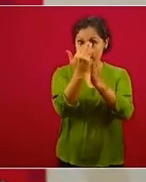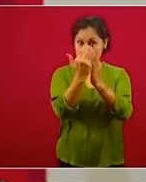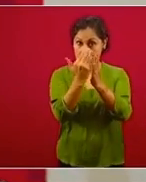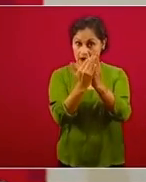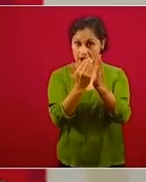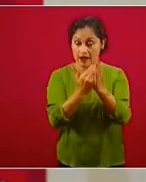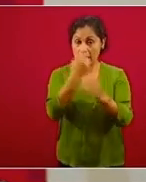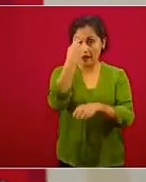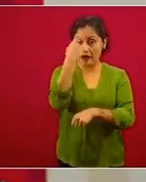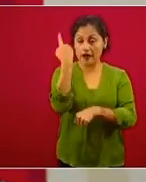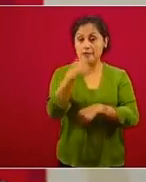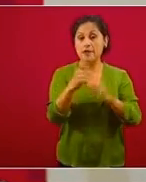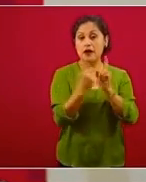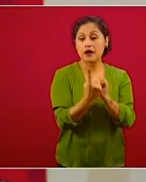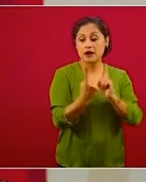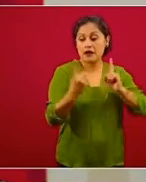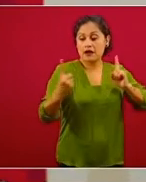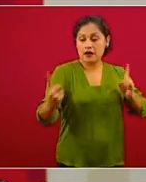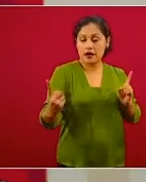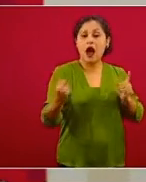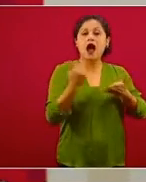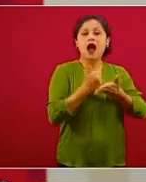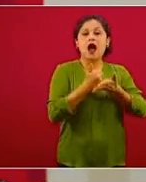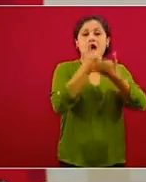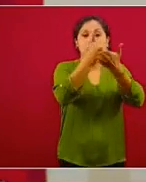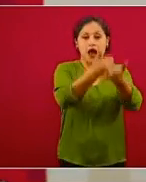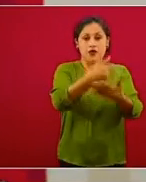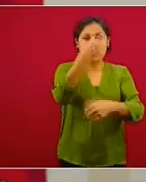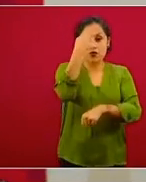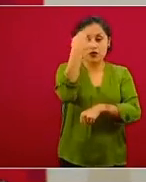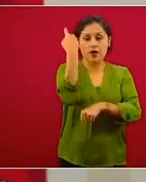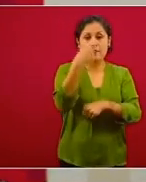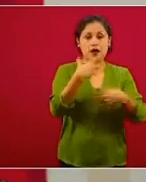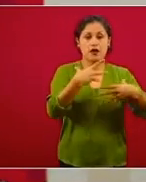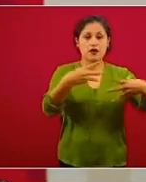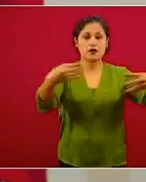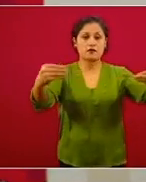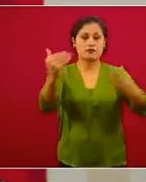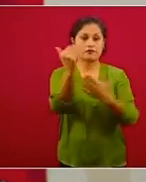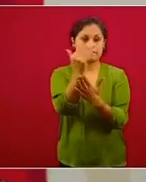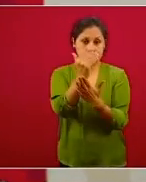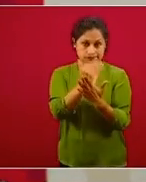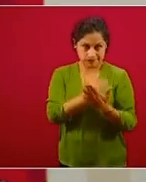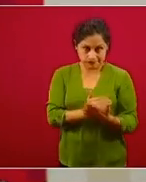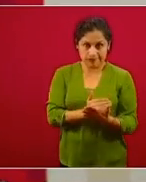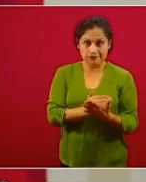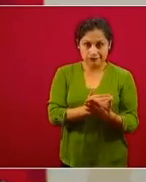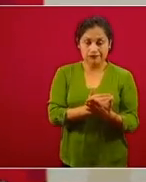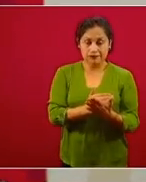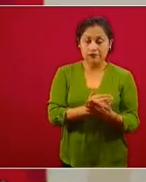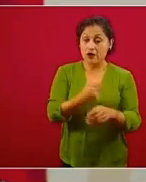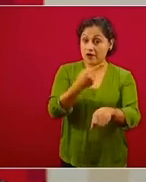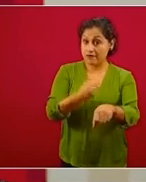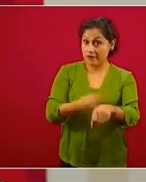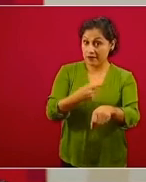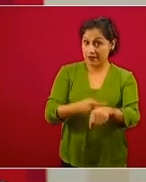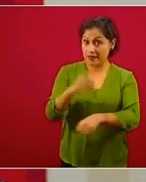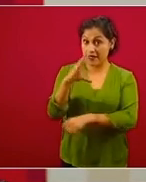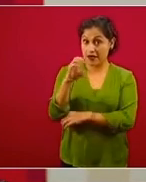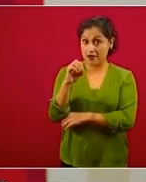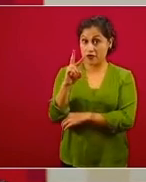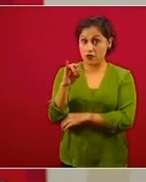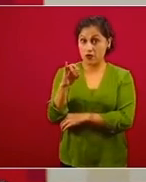campaign is a package of different interventions that are aimed at decreasing the contagion